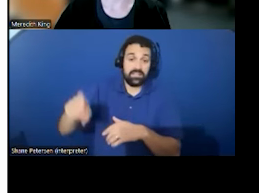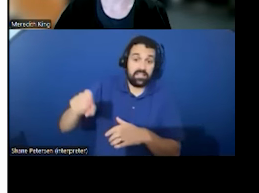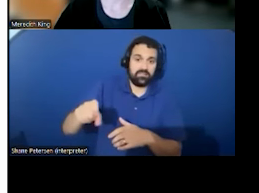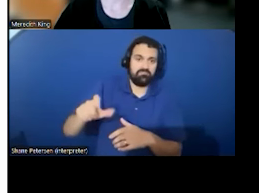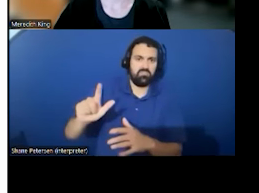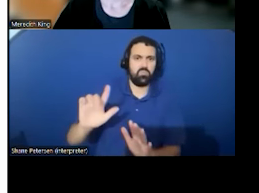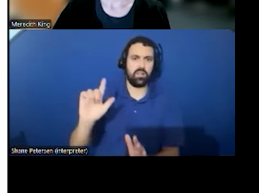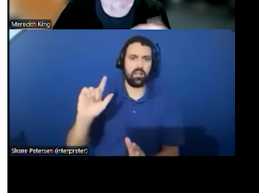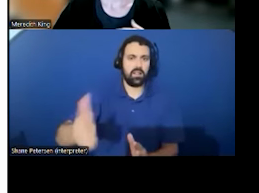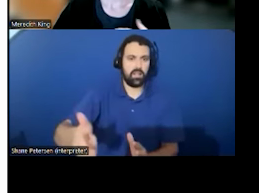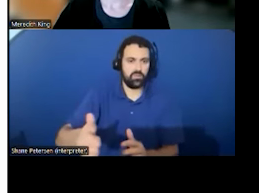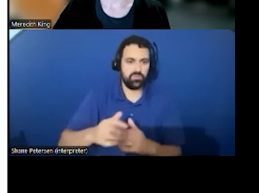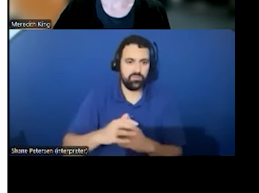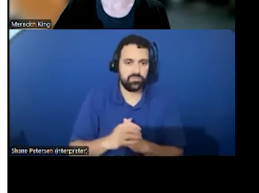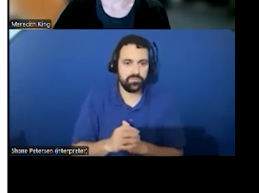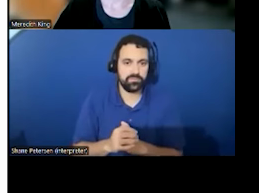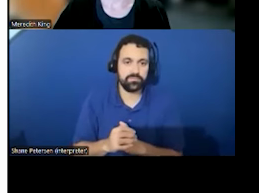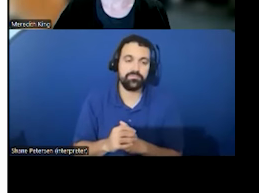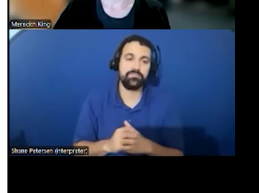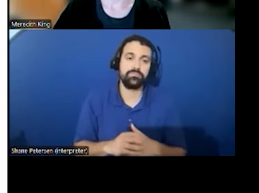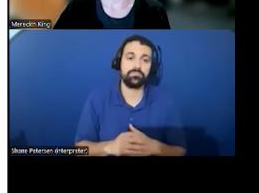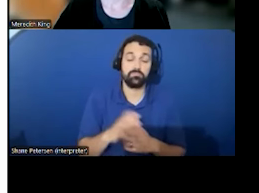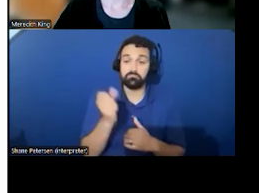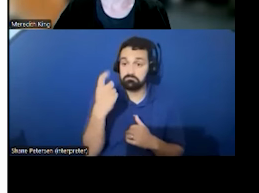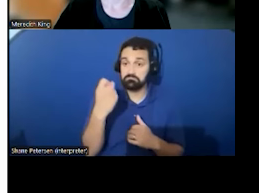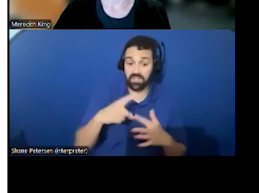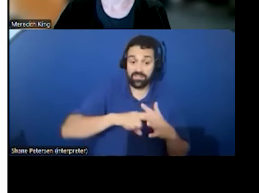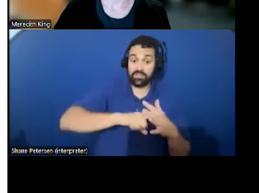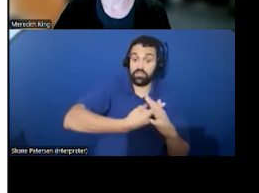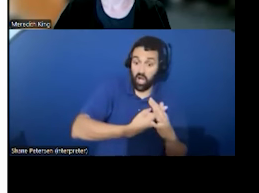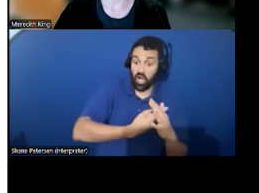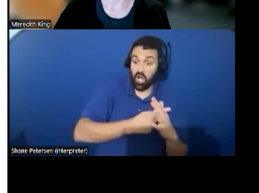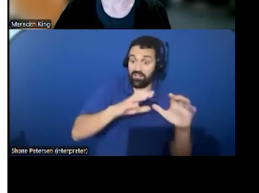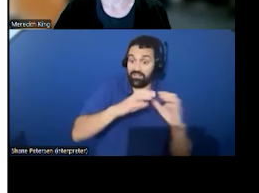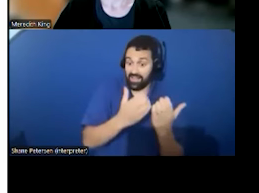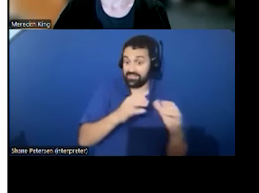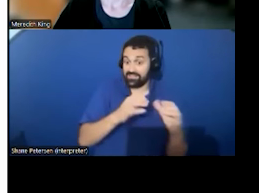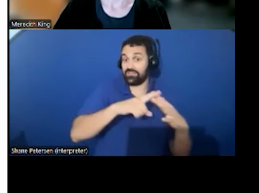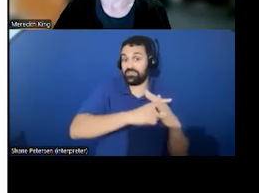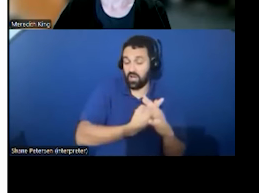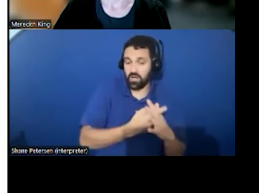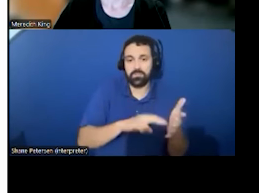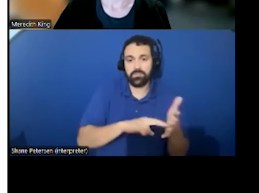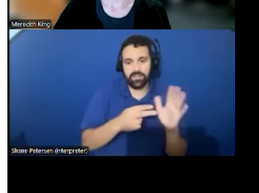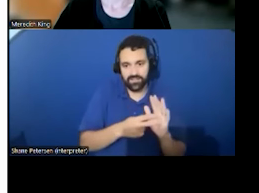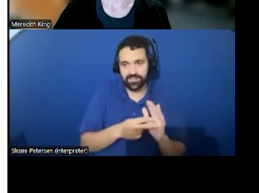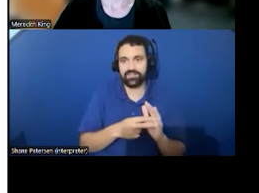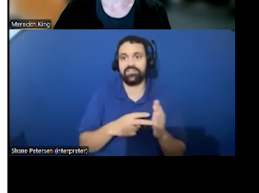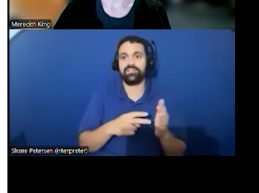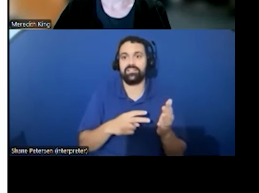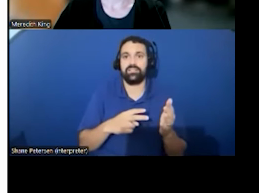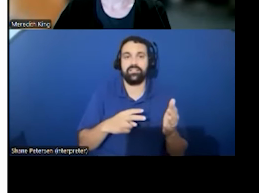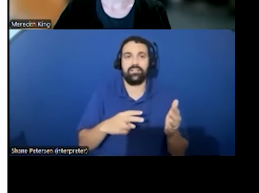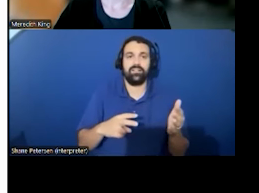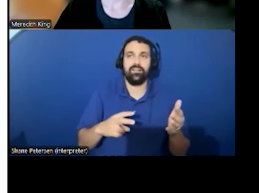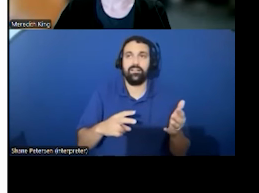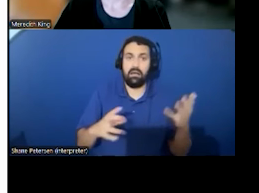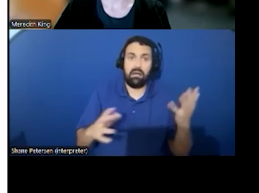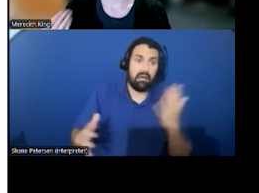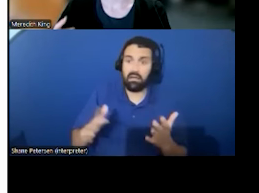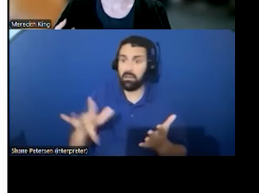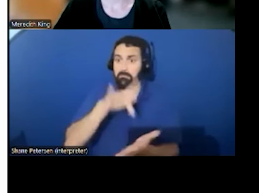accessible from the start, fewer students require individual accommodations. So there's going to be less scrambling mid-semester,